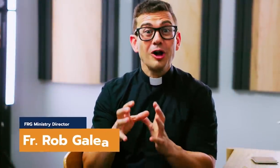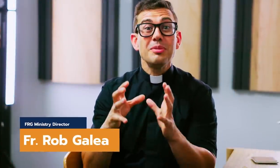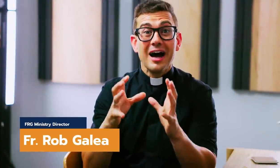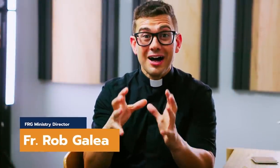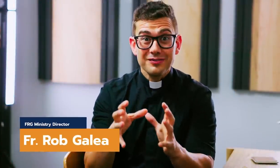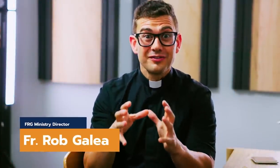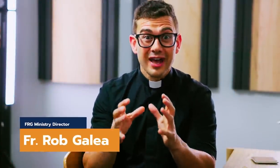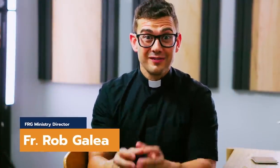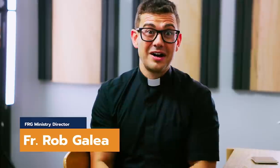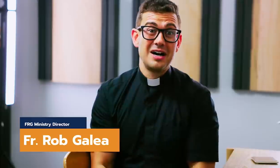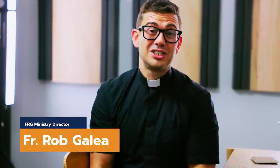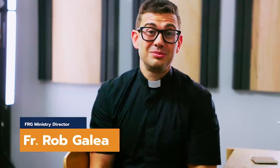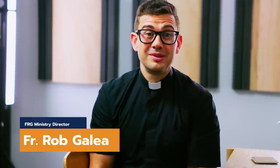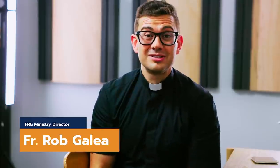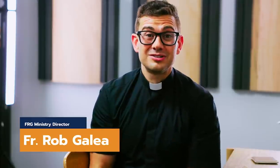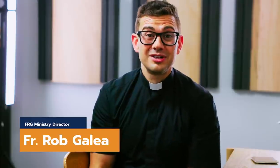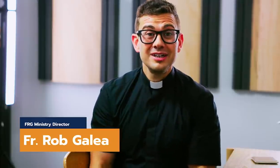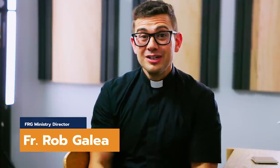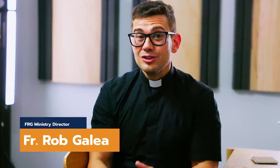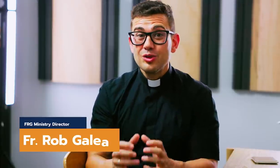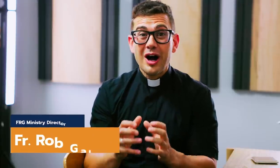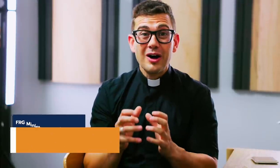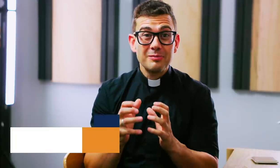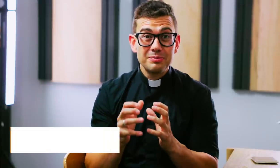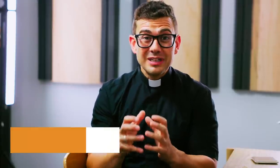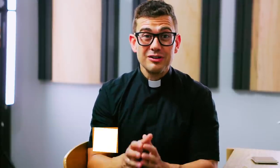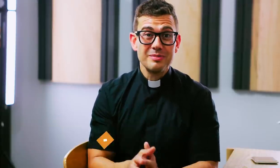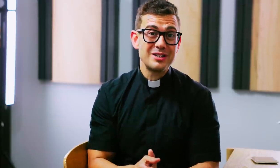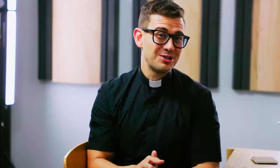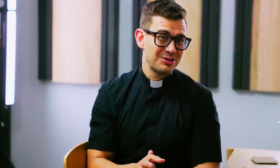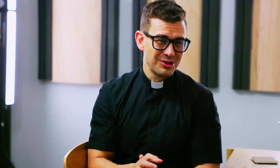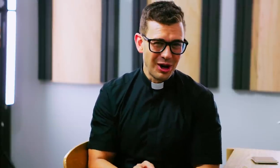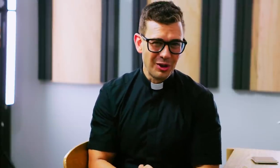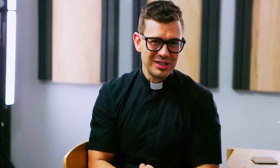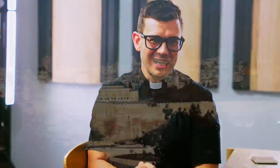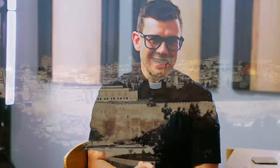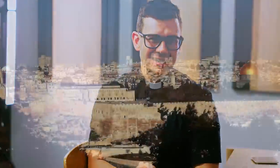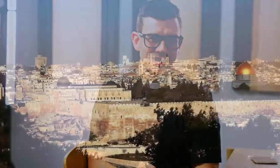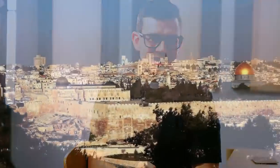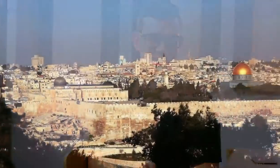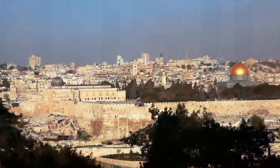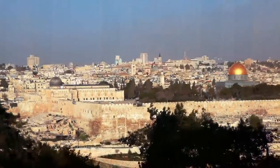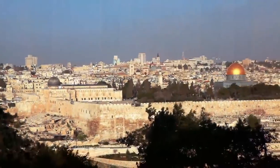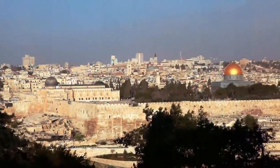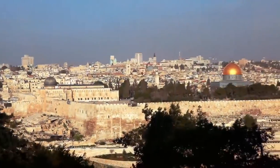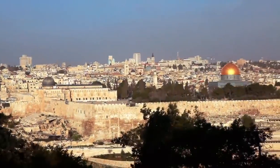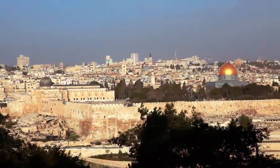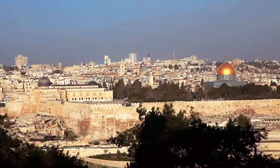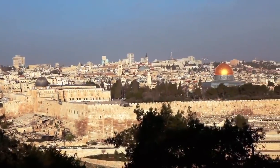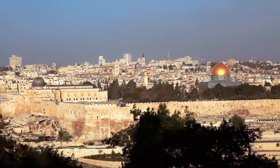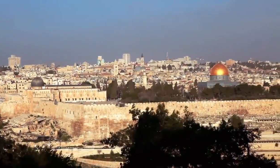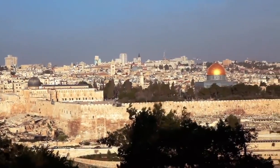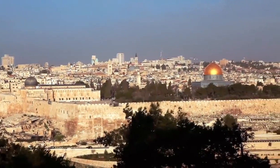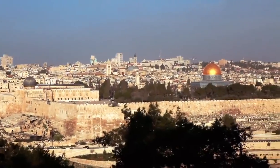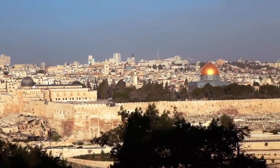you, on behalf of FRG Ministry, to our pilgrimage to the Holy Land.